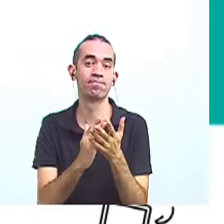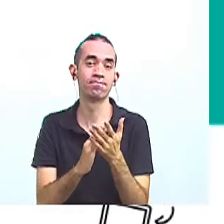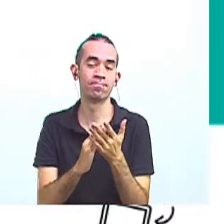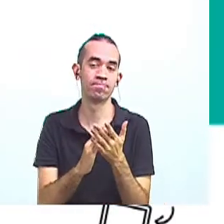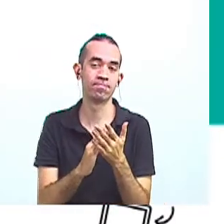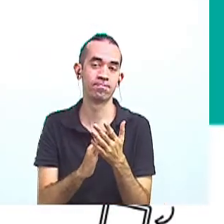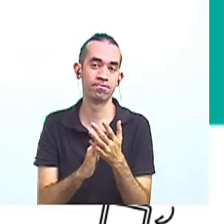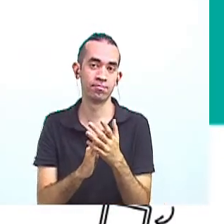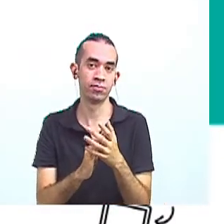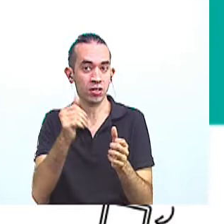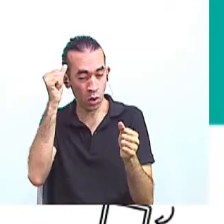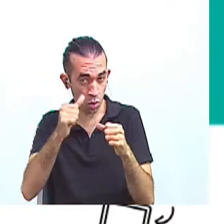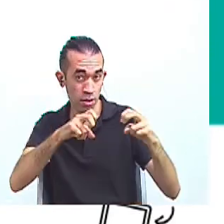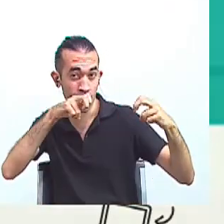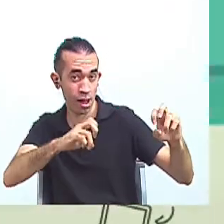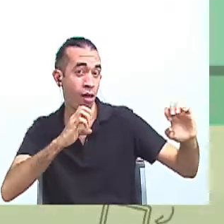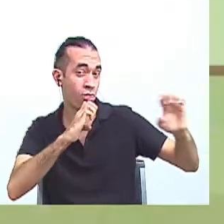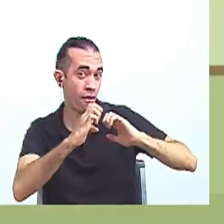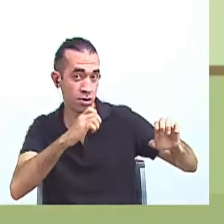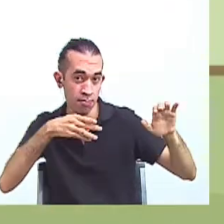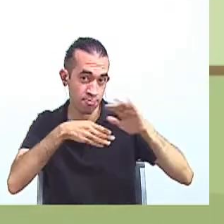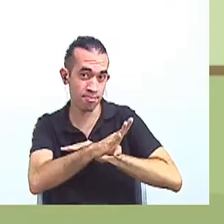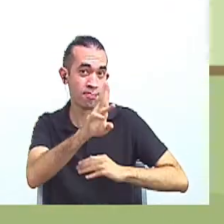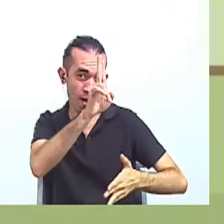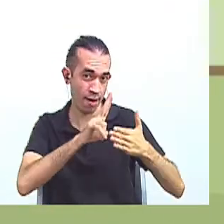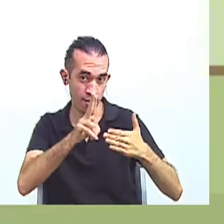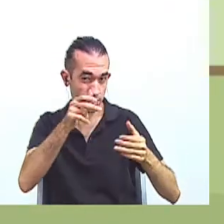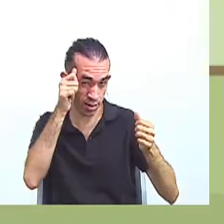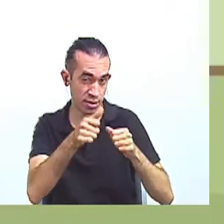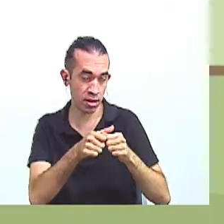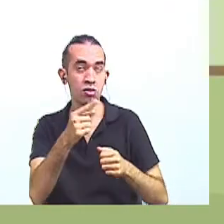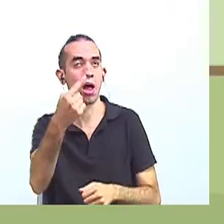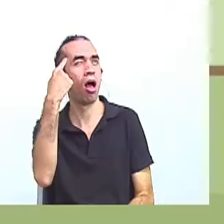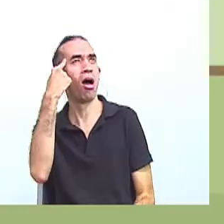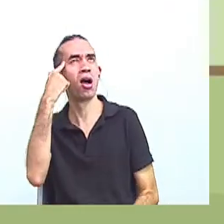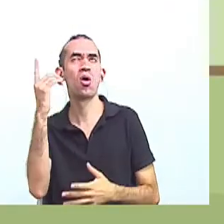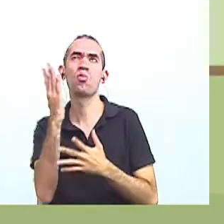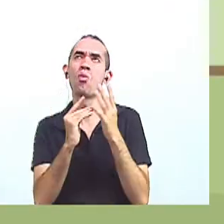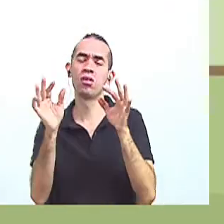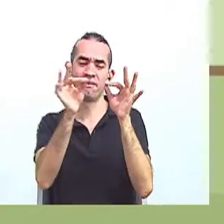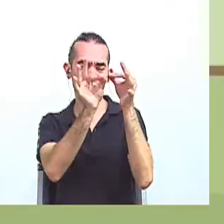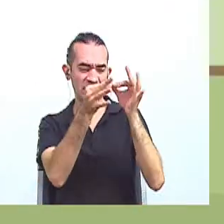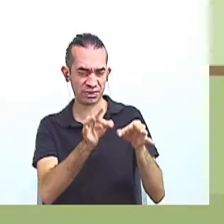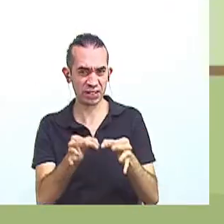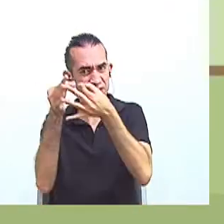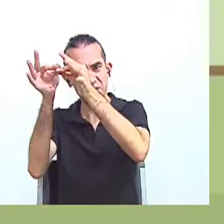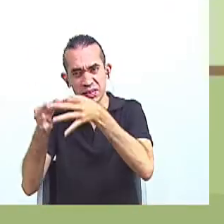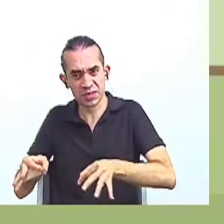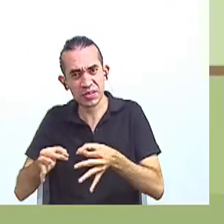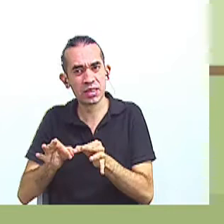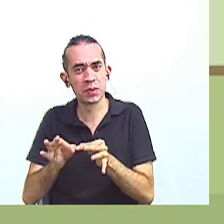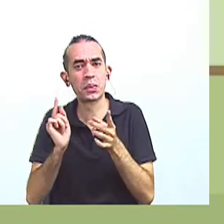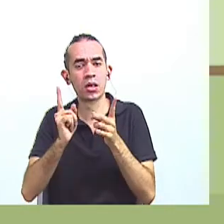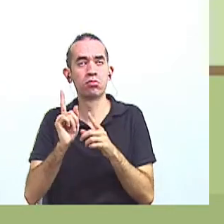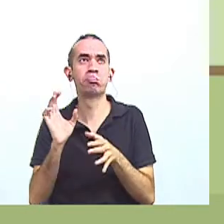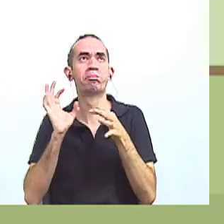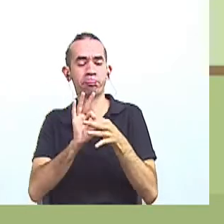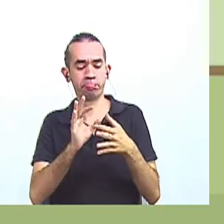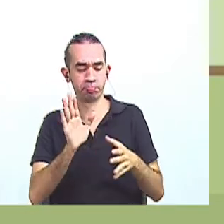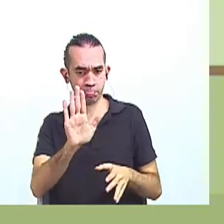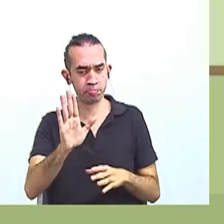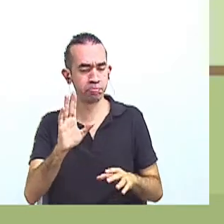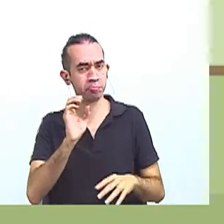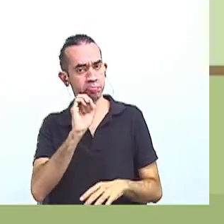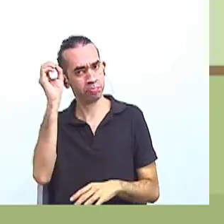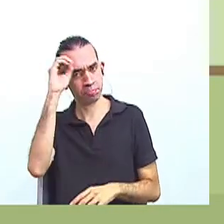at the admissions office. So think of one of the sentences that you want to use to express your opinion, and think of one